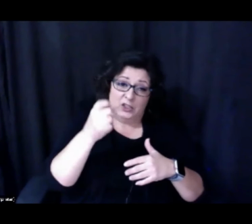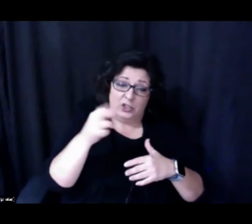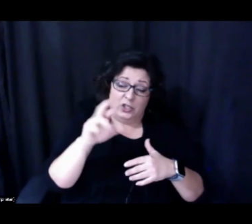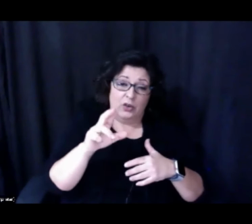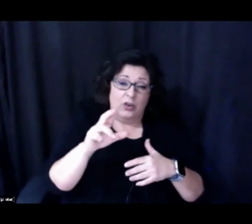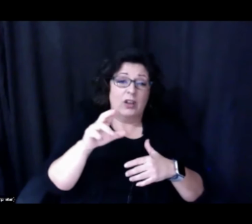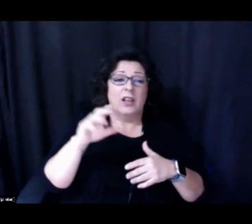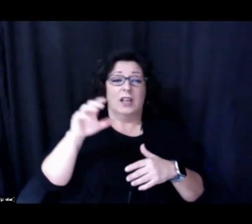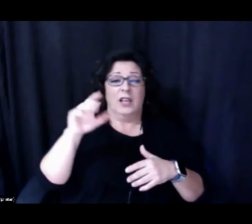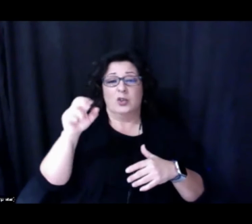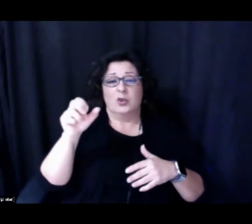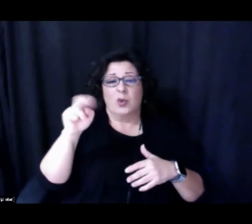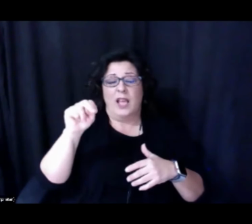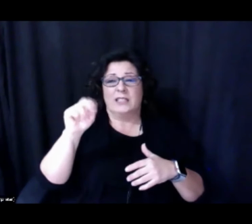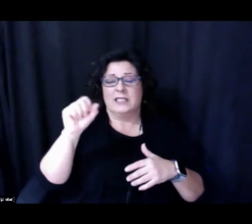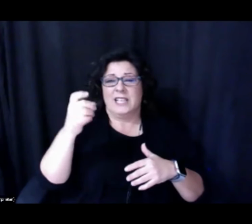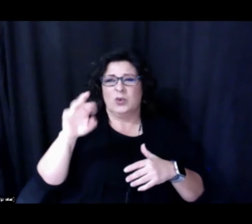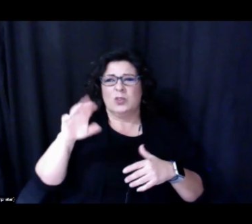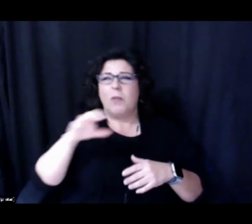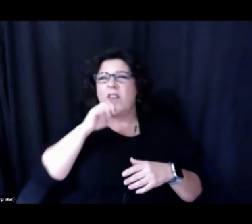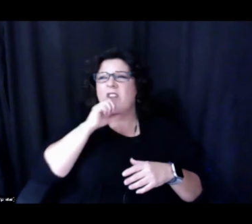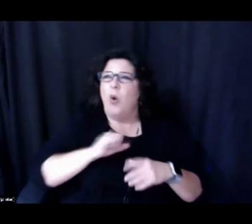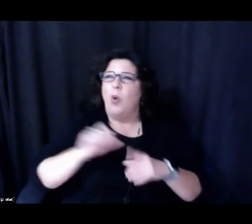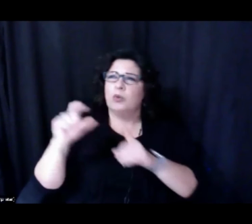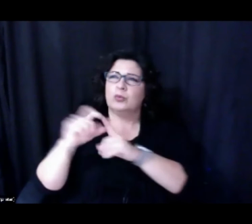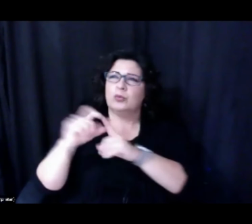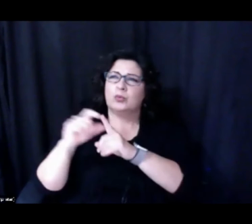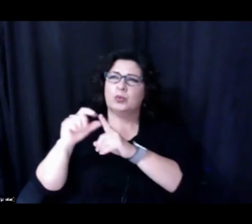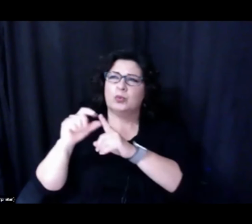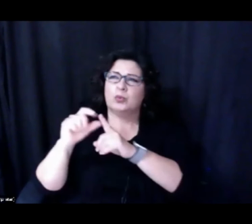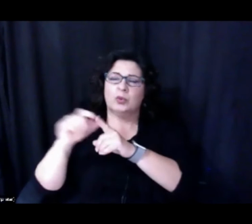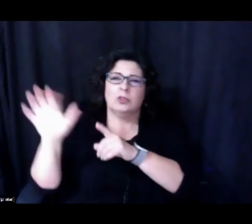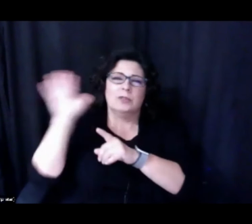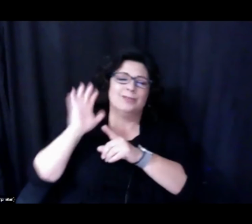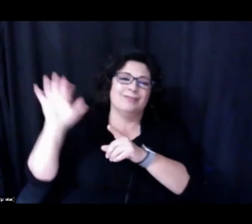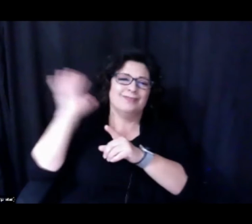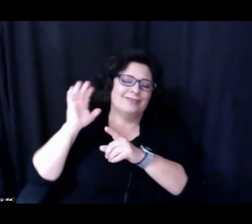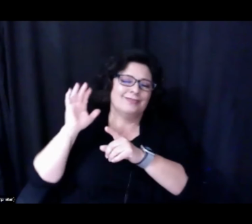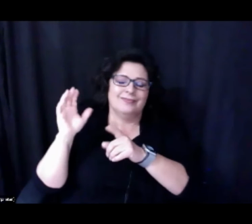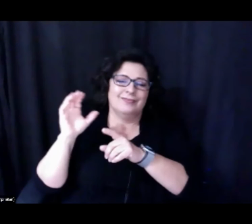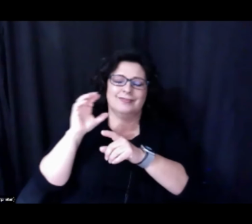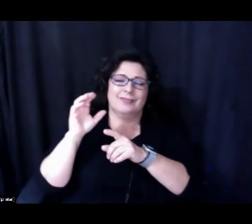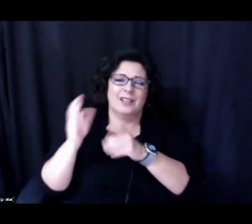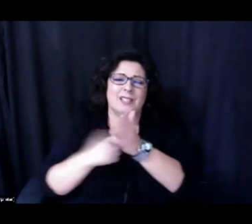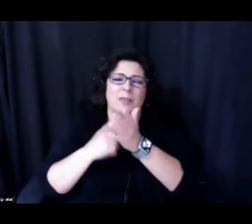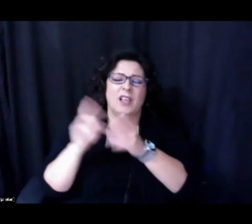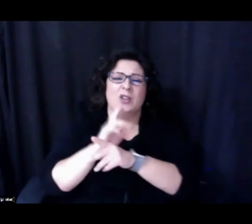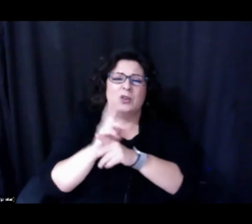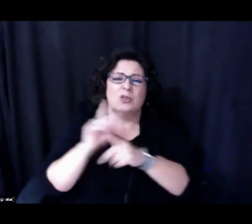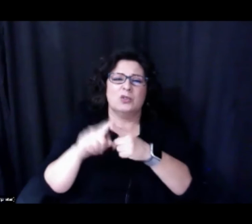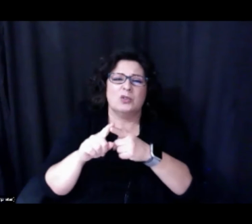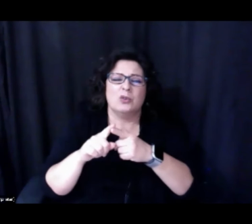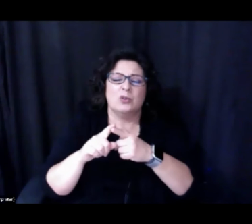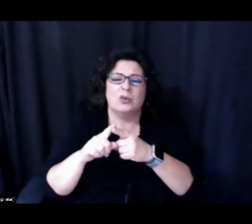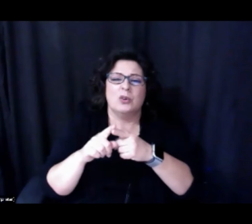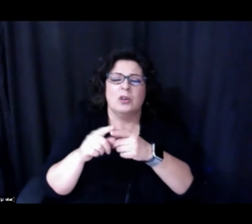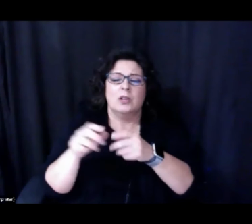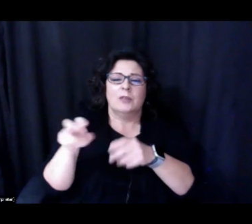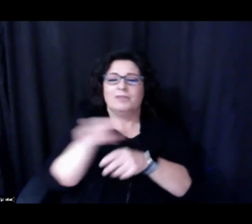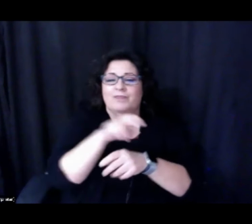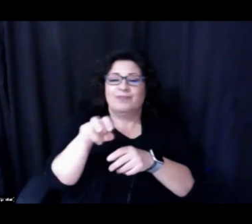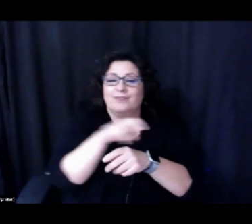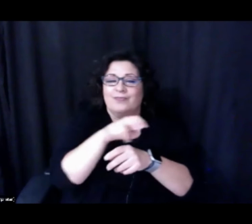an older term that previously was sometimes used interchangeably with the